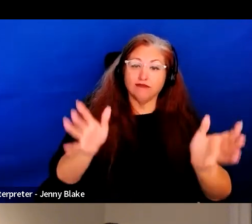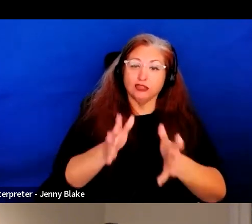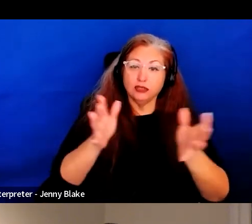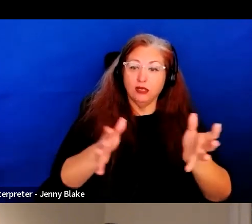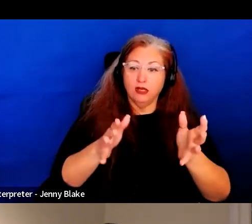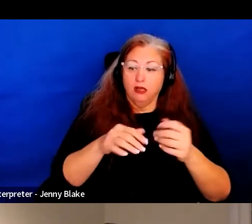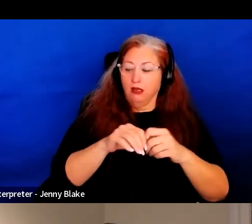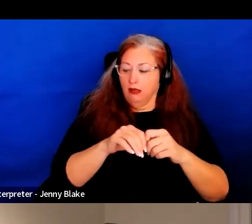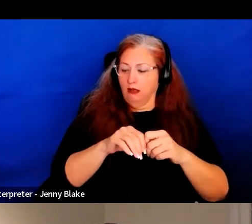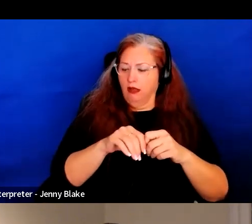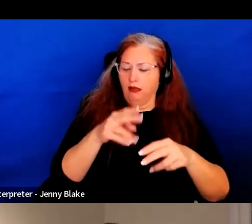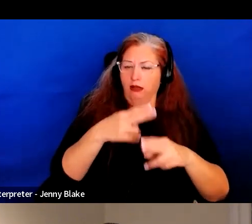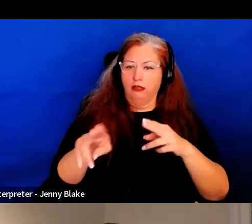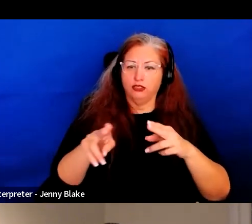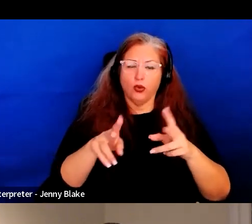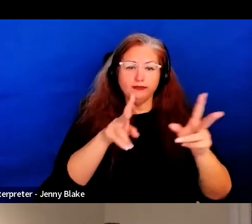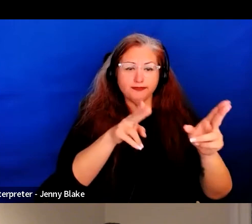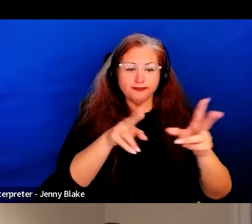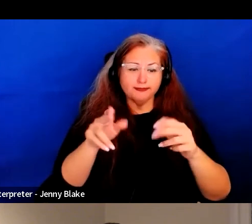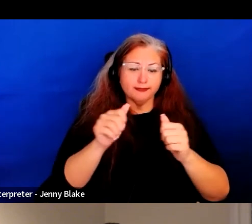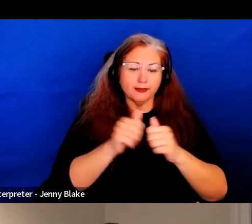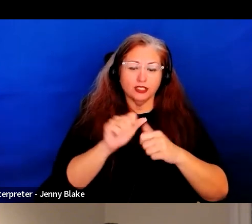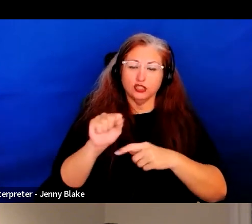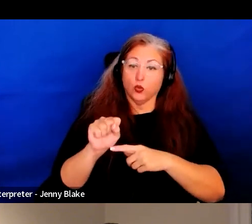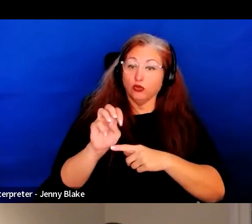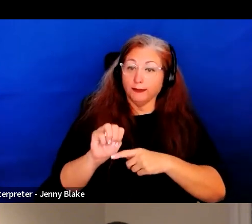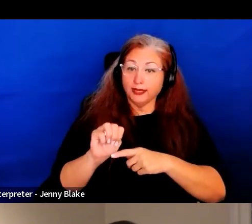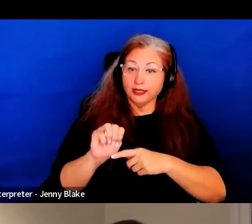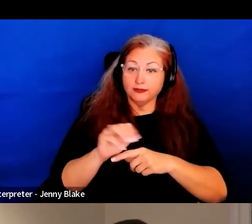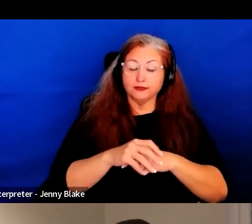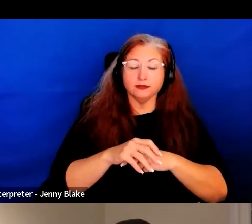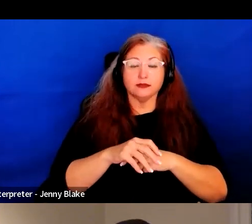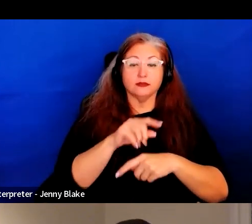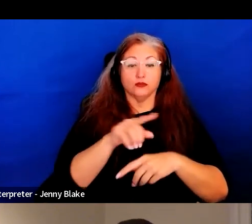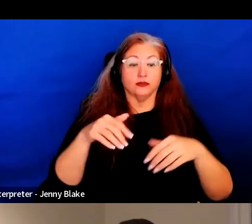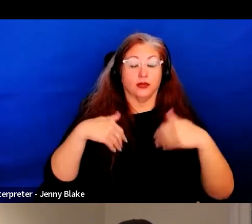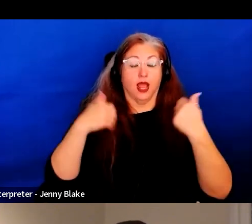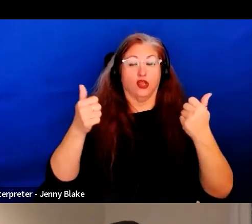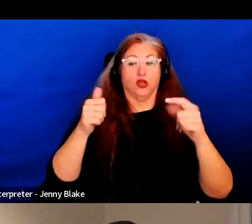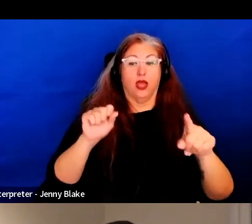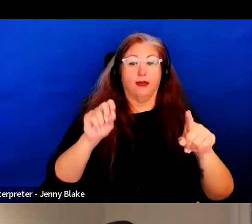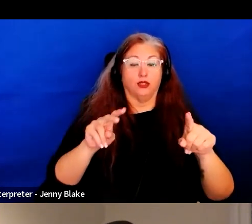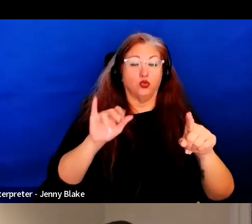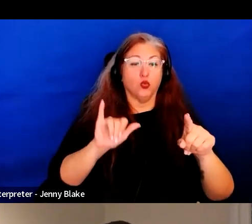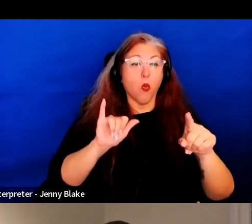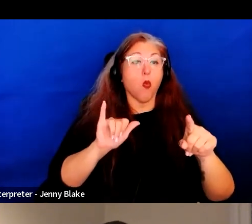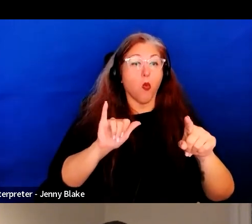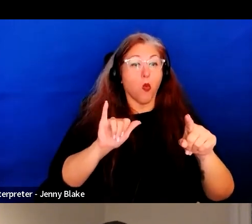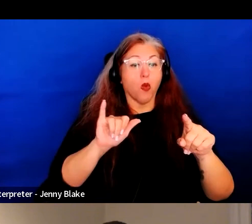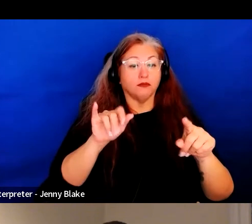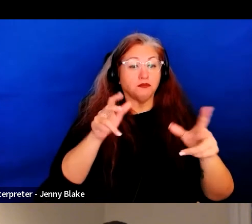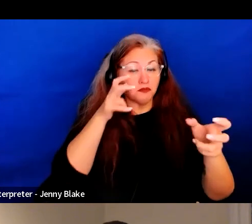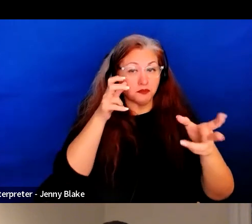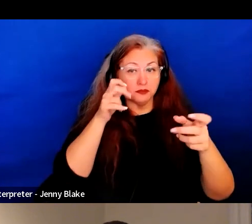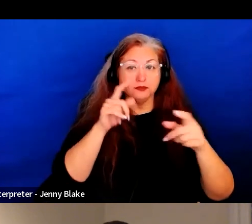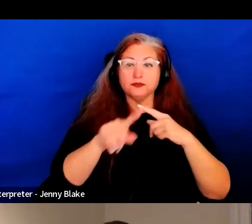you know, short snippets of social media that younger generations can consume. But I